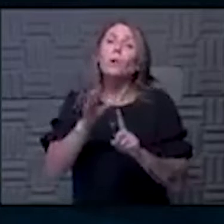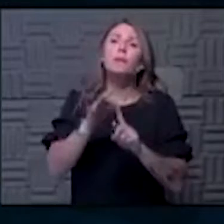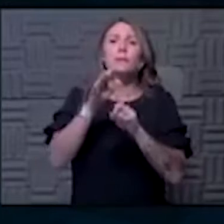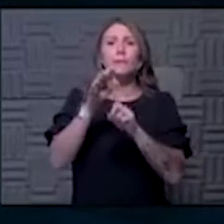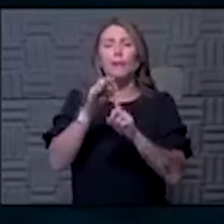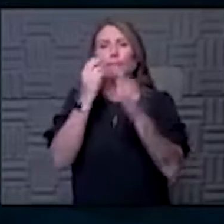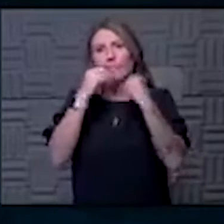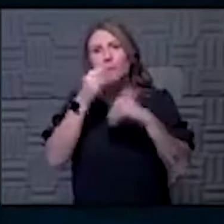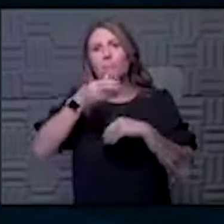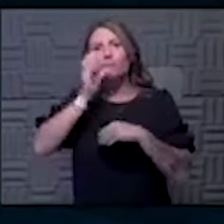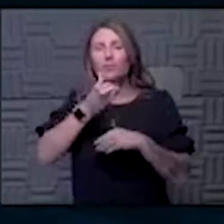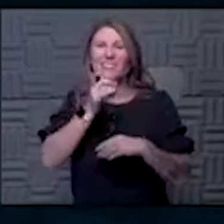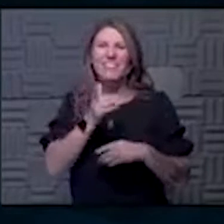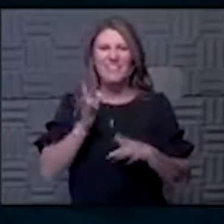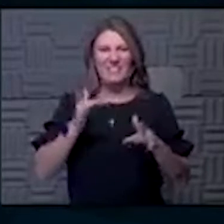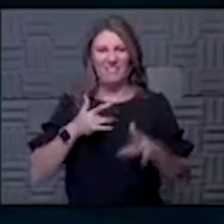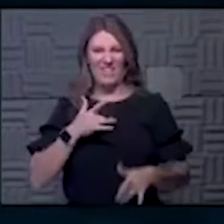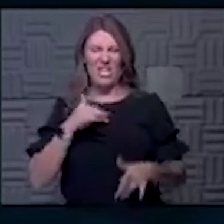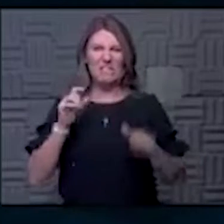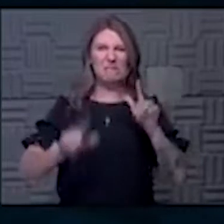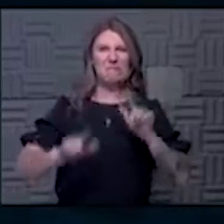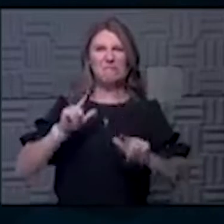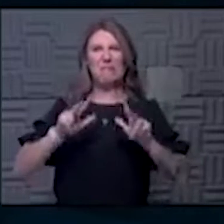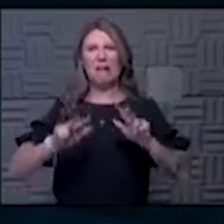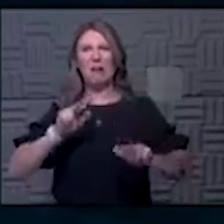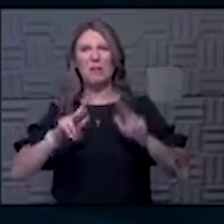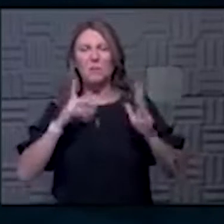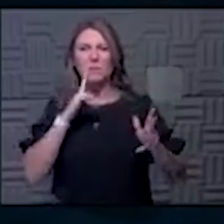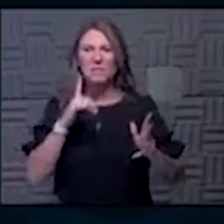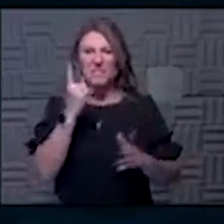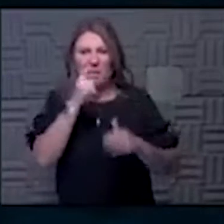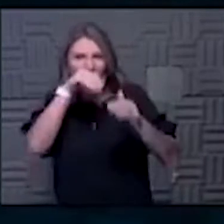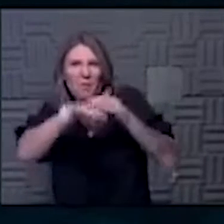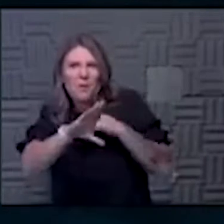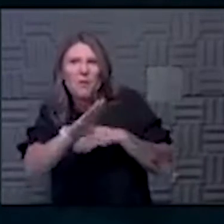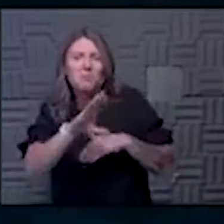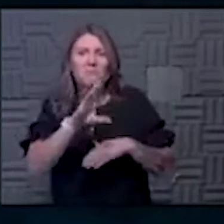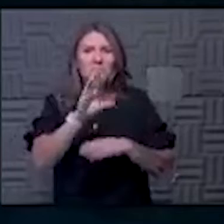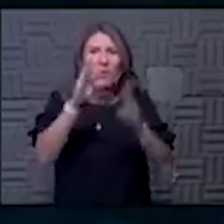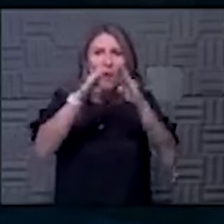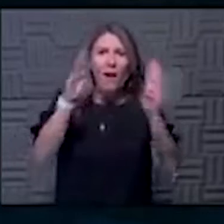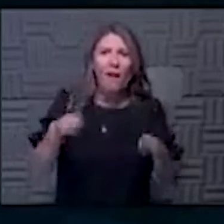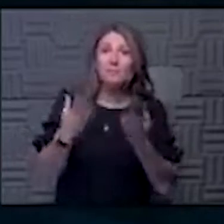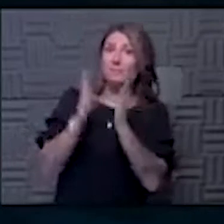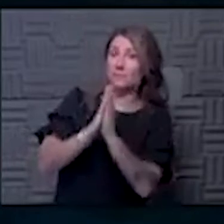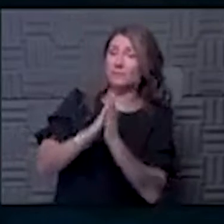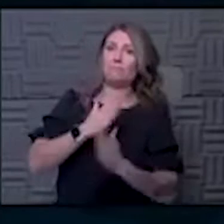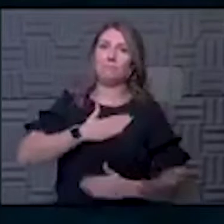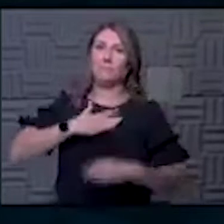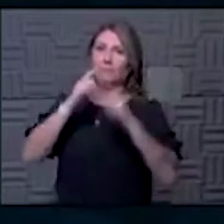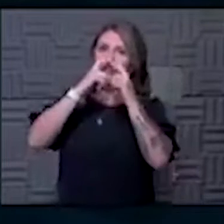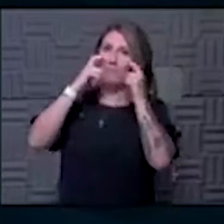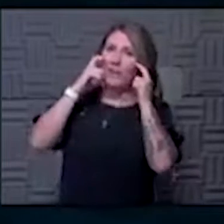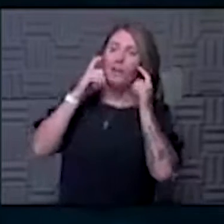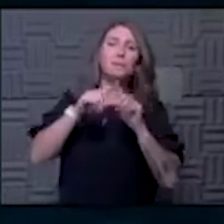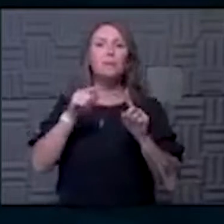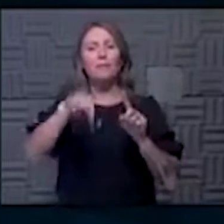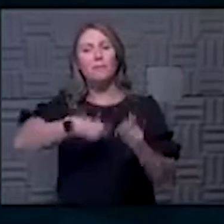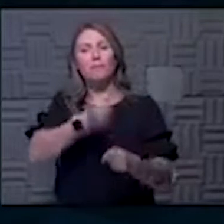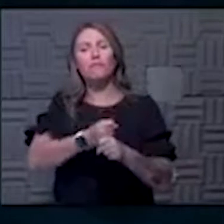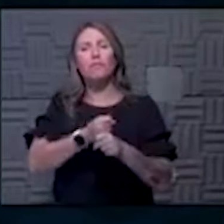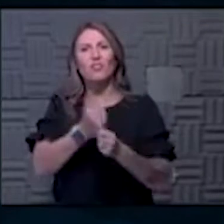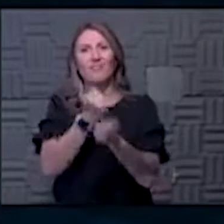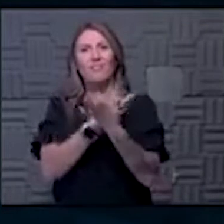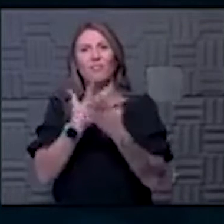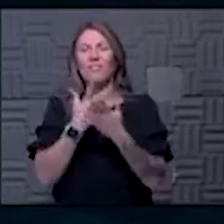And it feels a little bit awkward and uncomfortable to have somebody come into your house and ask them to wear a mask. But, this year everything's a